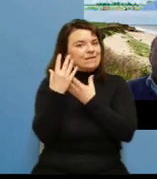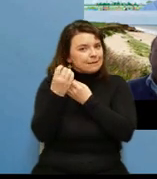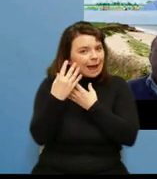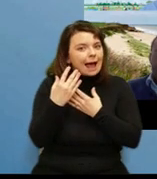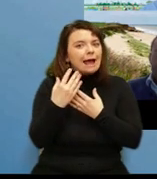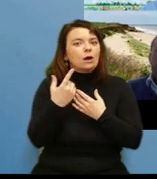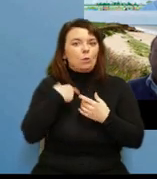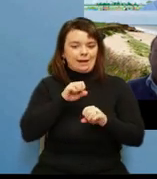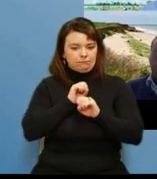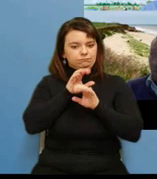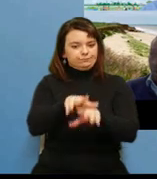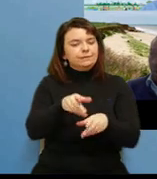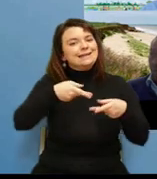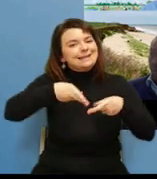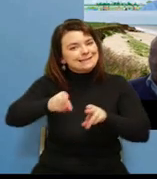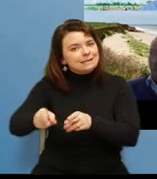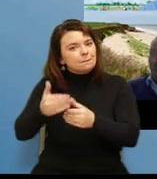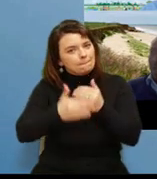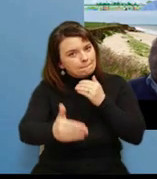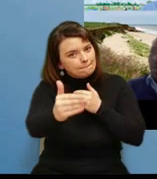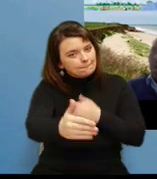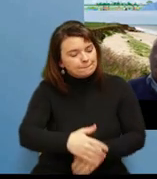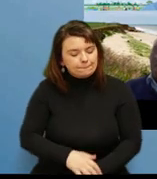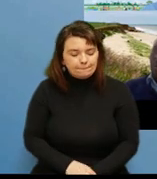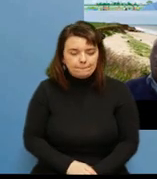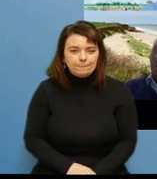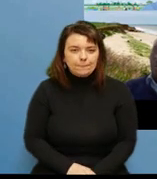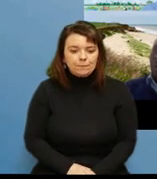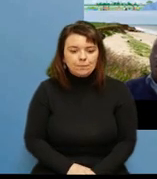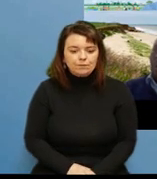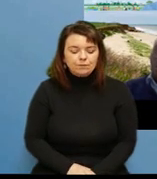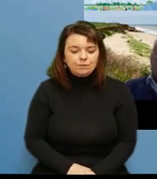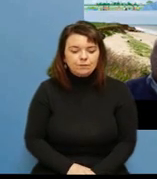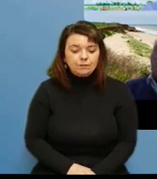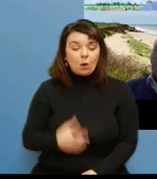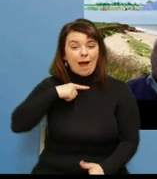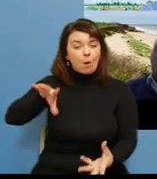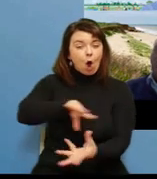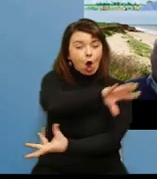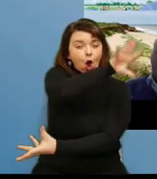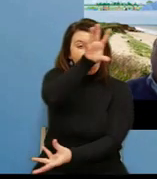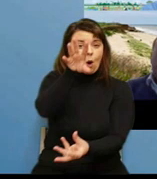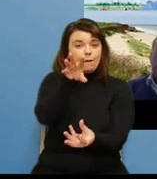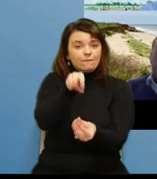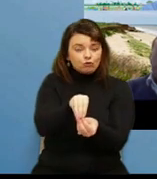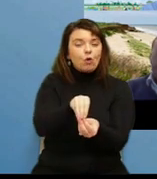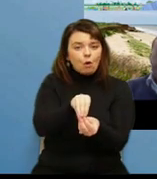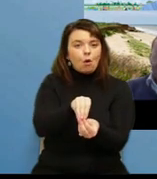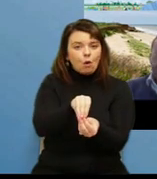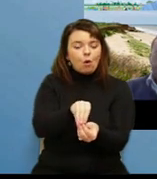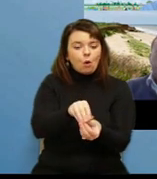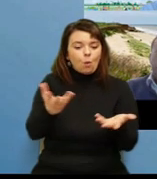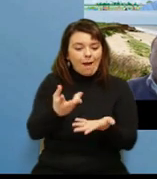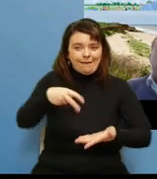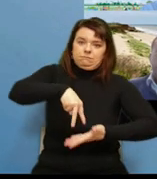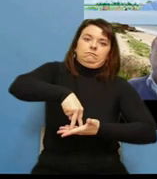to provide to the system going forward. So in terms of our overall lending position,